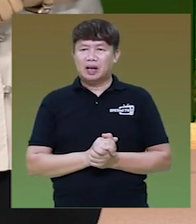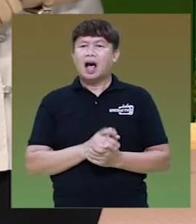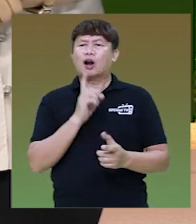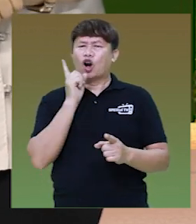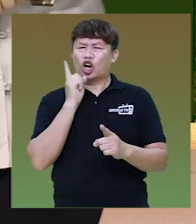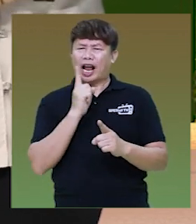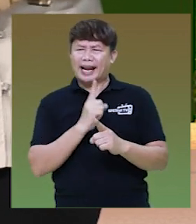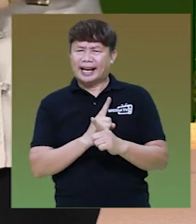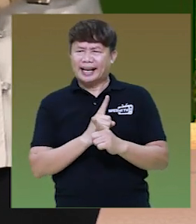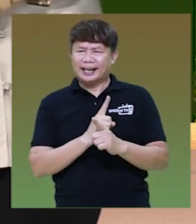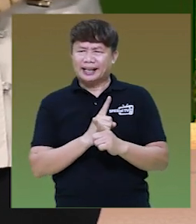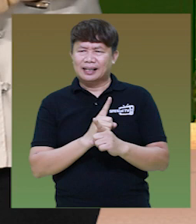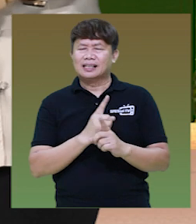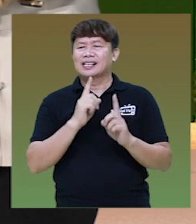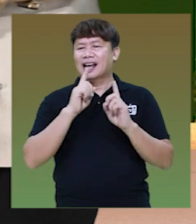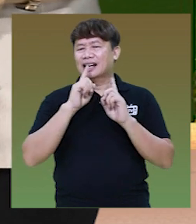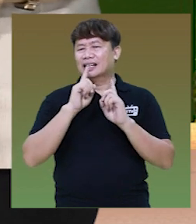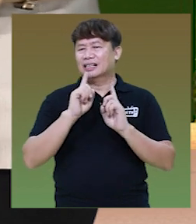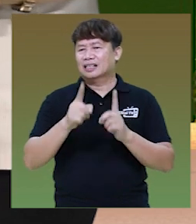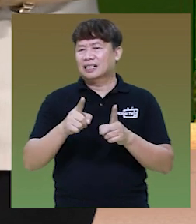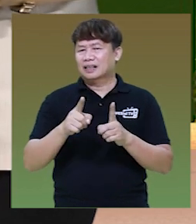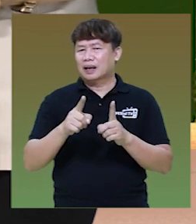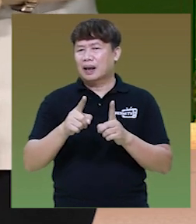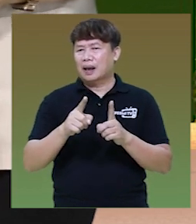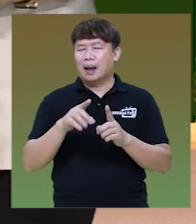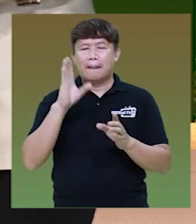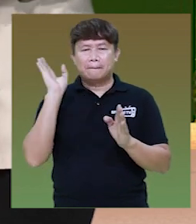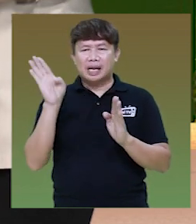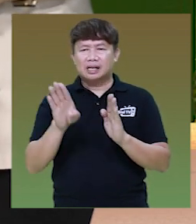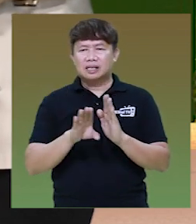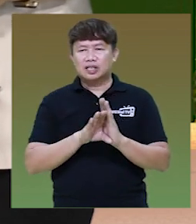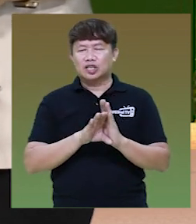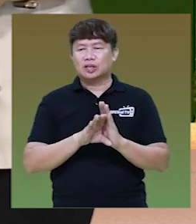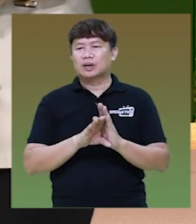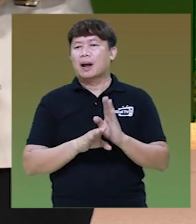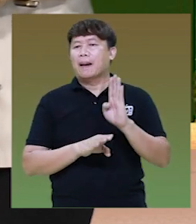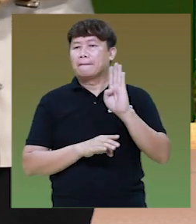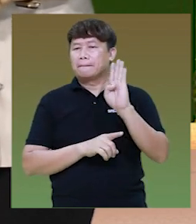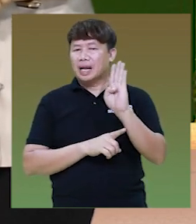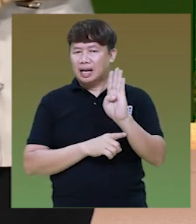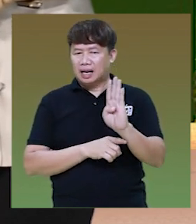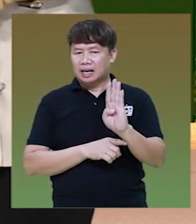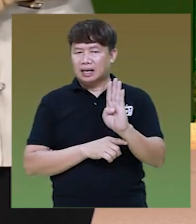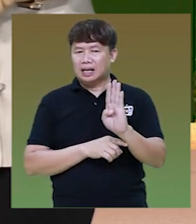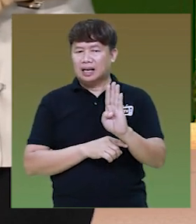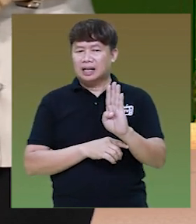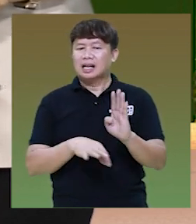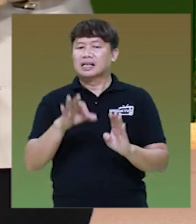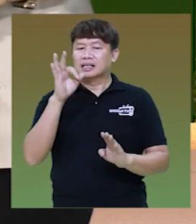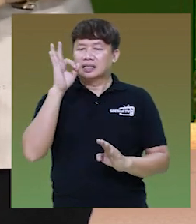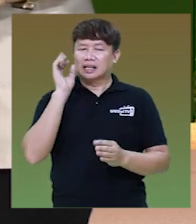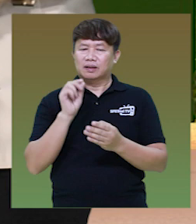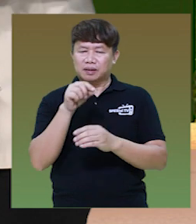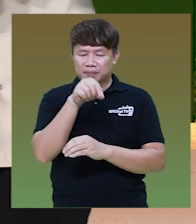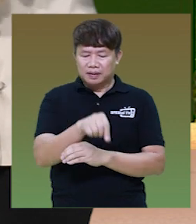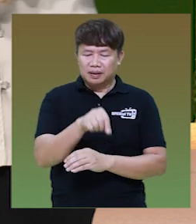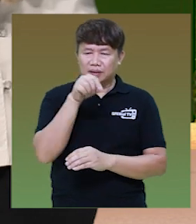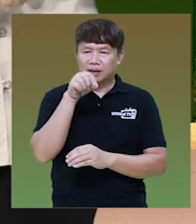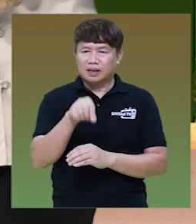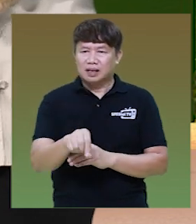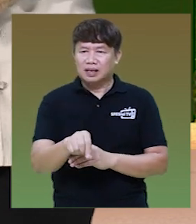Correct! The answer is picture B. The seedling was planted in a good soil.